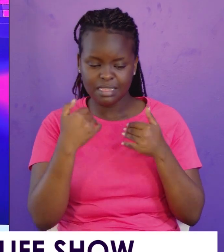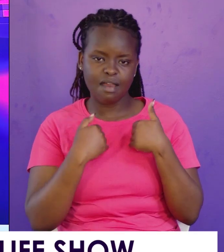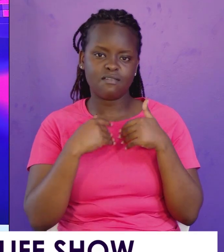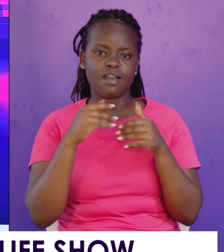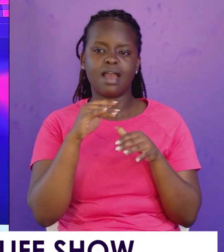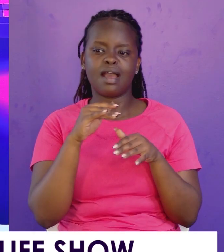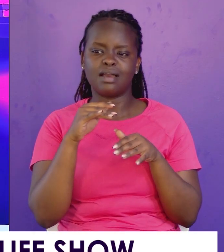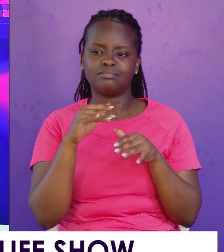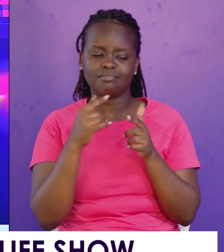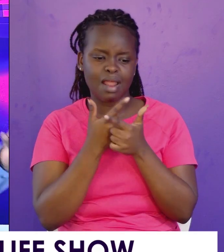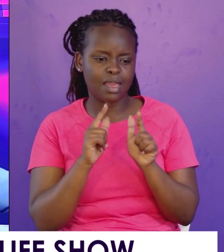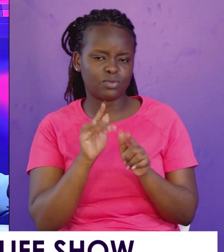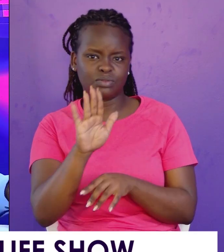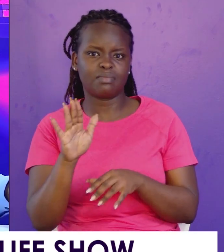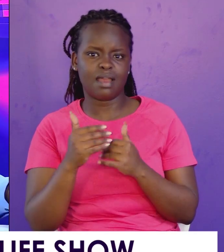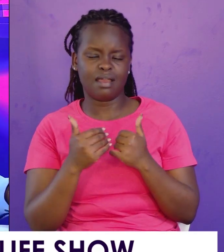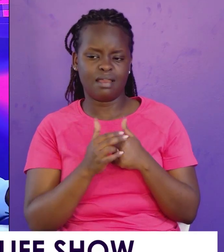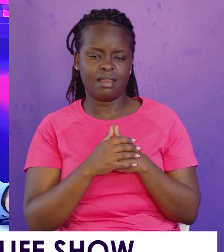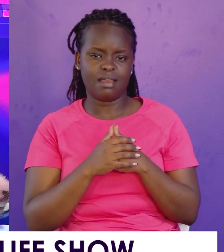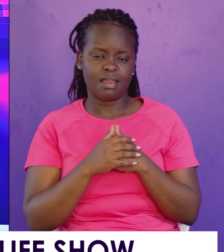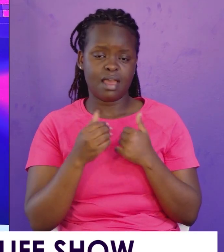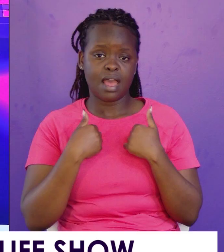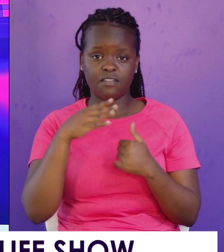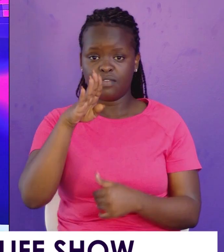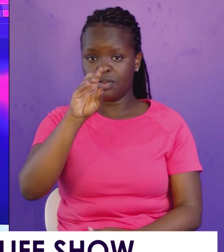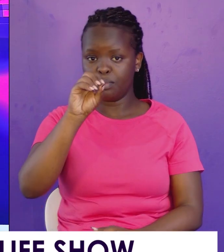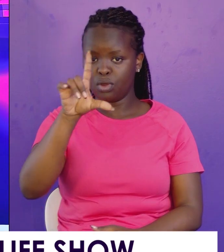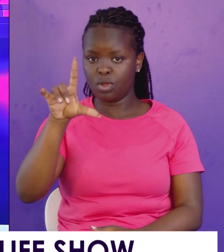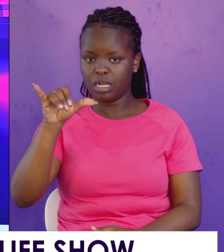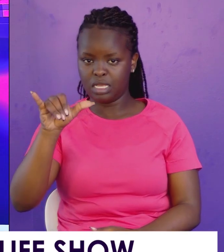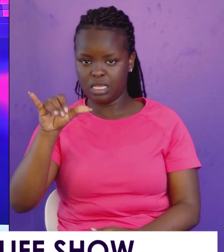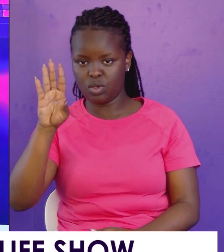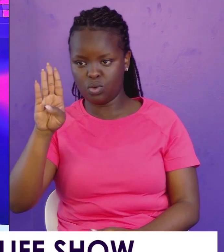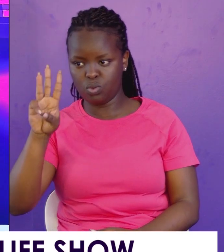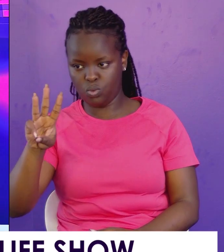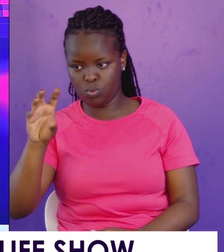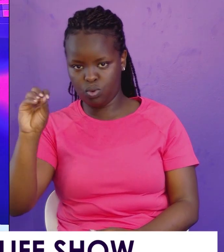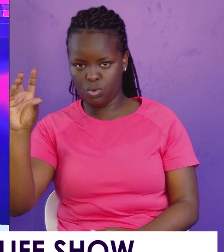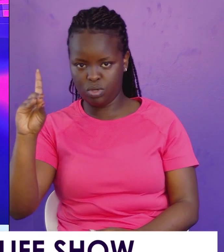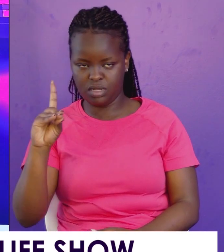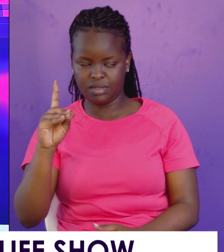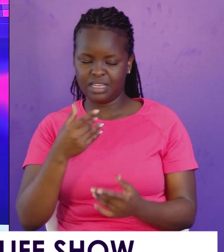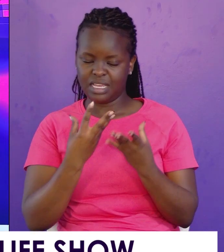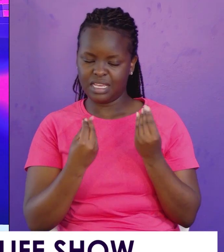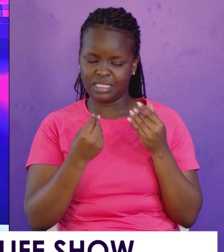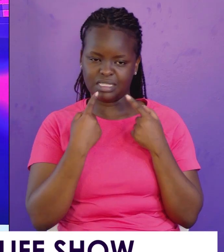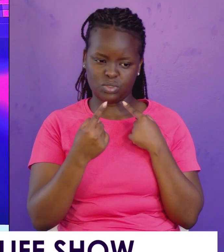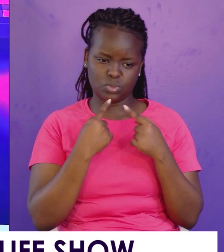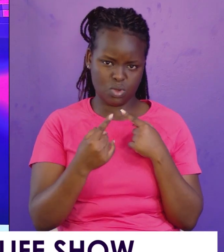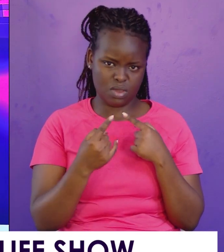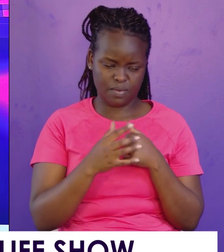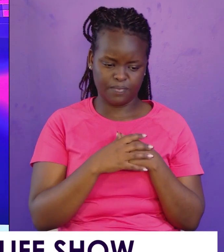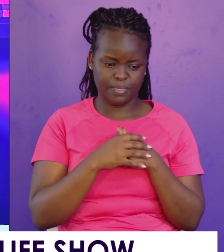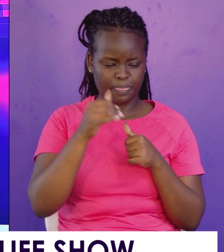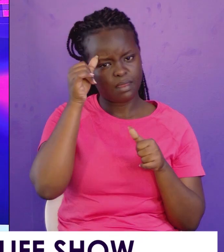it has sold them. They have Bollywood. Yeah. Because those are entertainment things. It's very ezy for you to talk that way. You remember